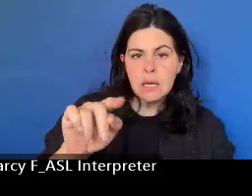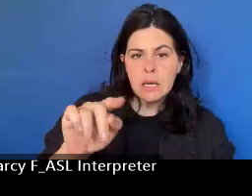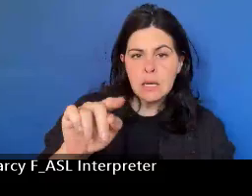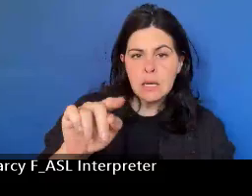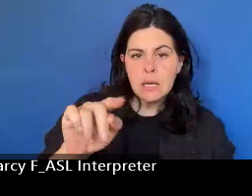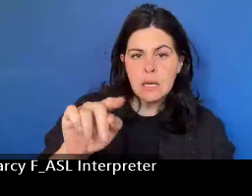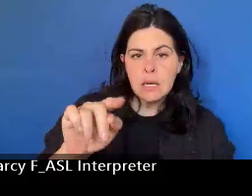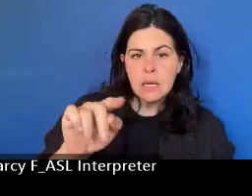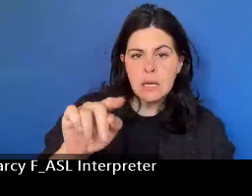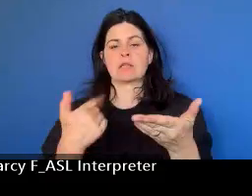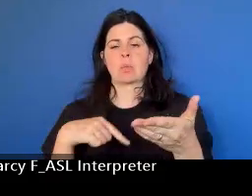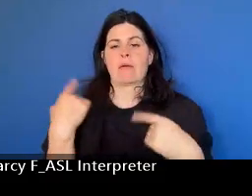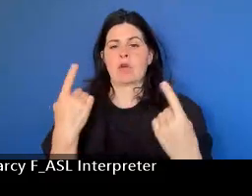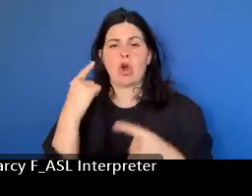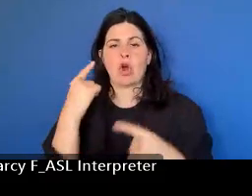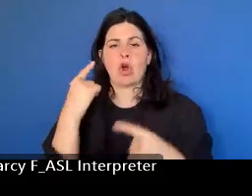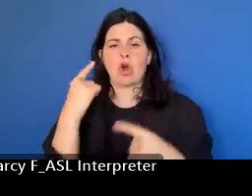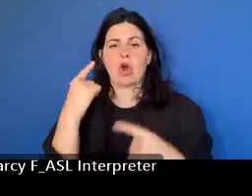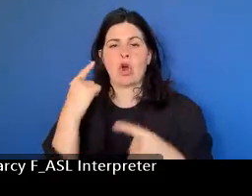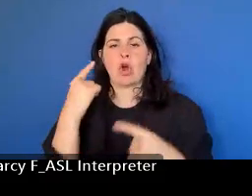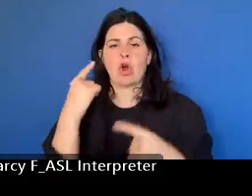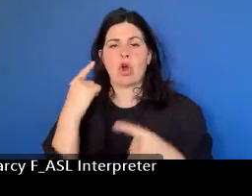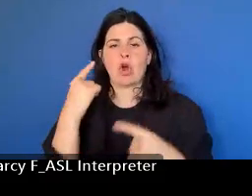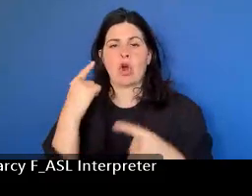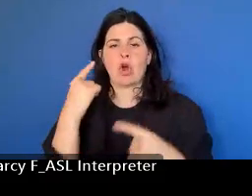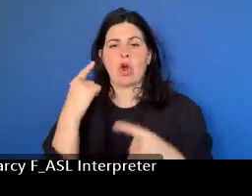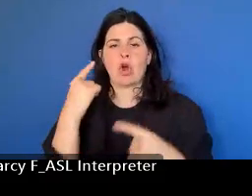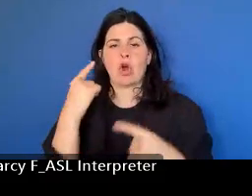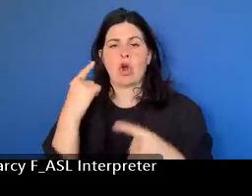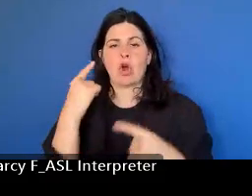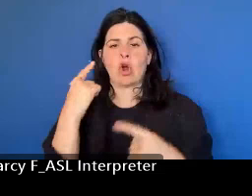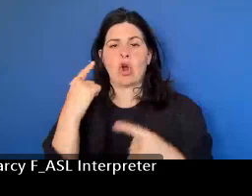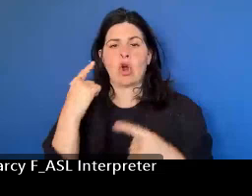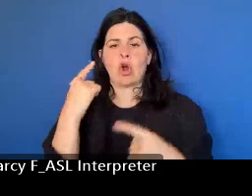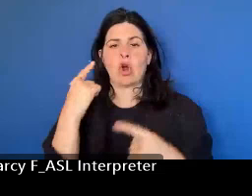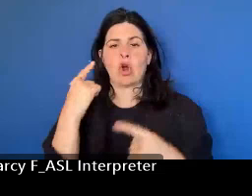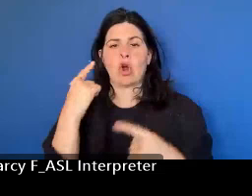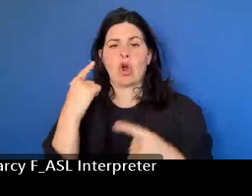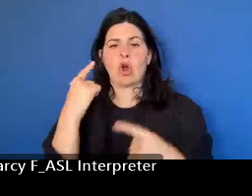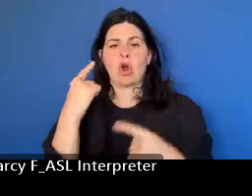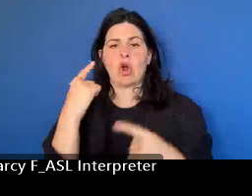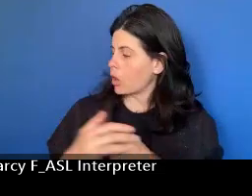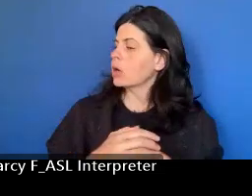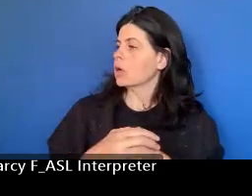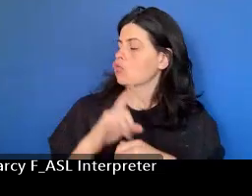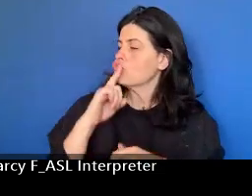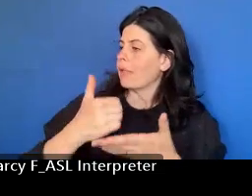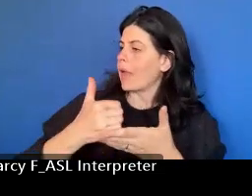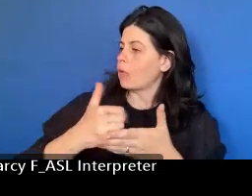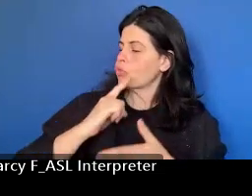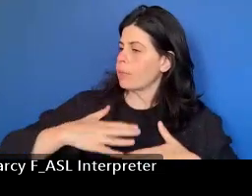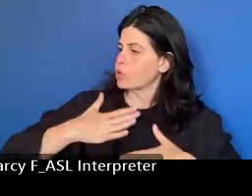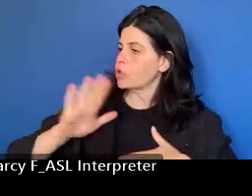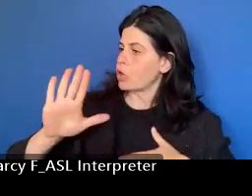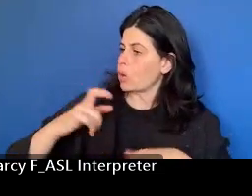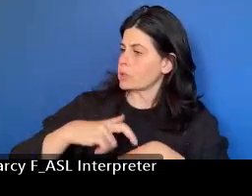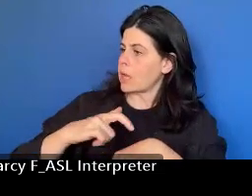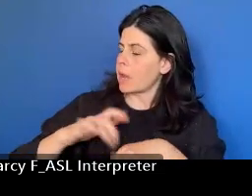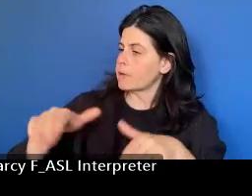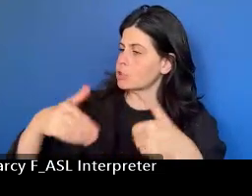we've been hearing. Yeah, thanks, Chester. And thank you all for your comments so far. This has been so helpful, and we really appreciate you taking the time and providing these